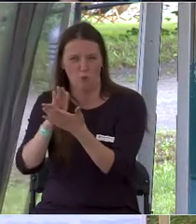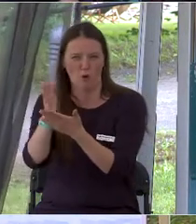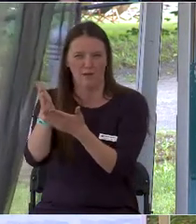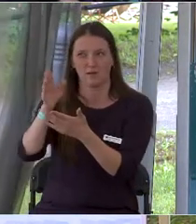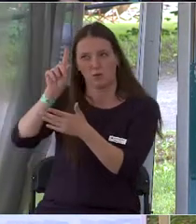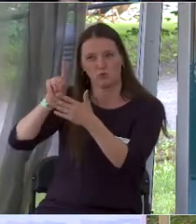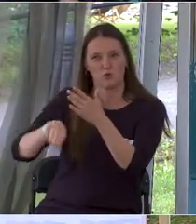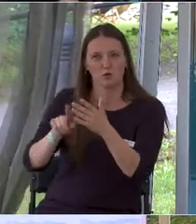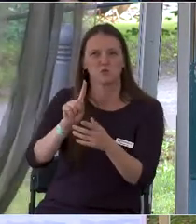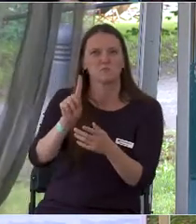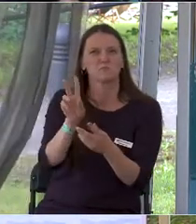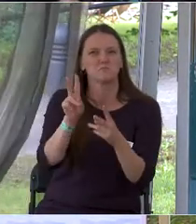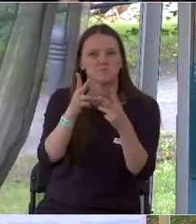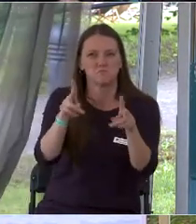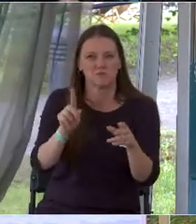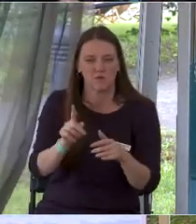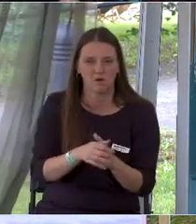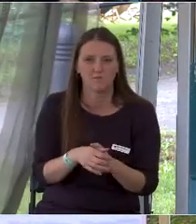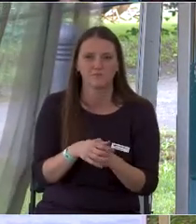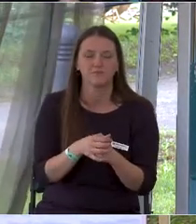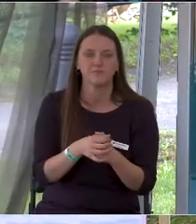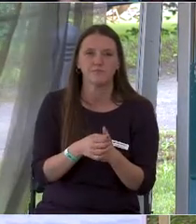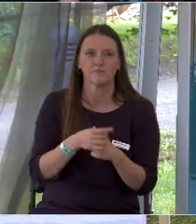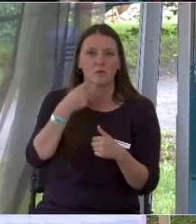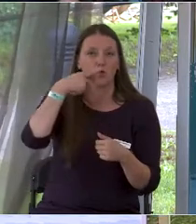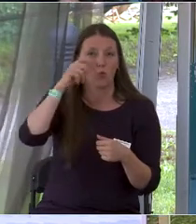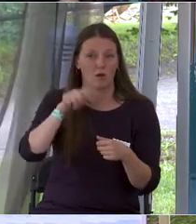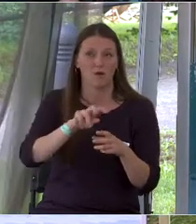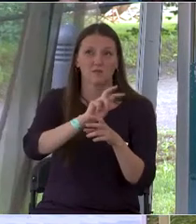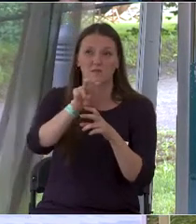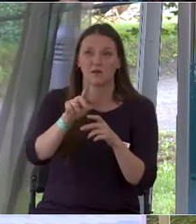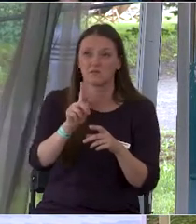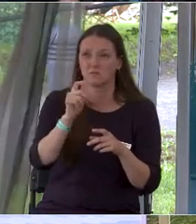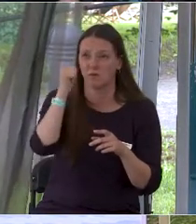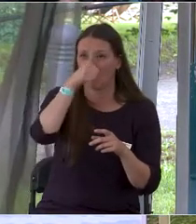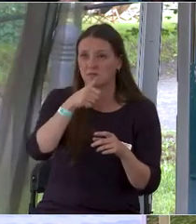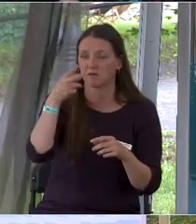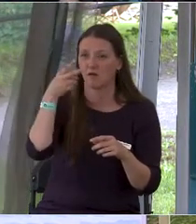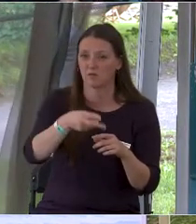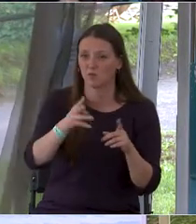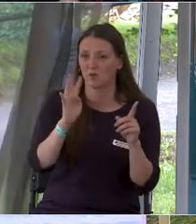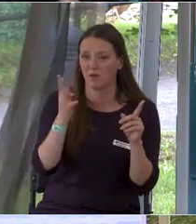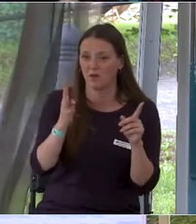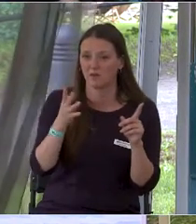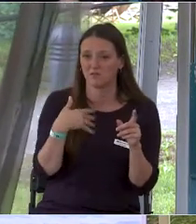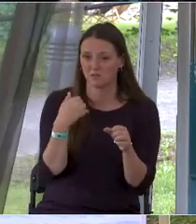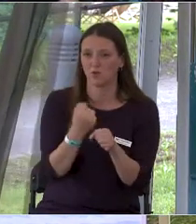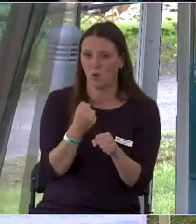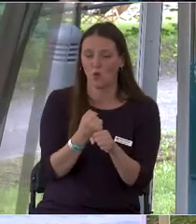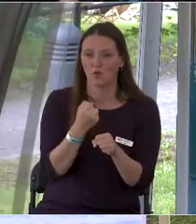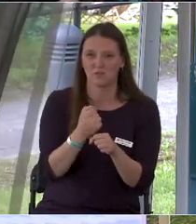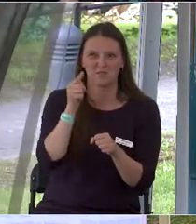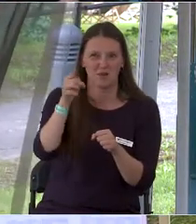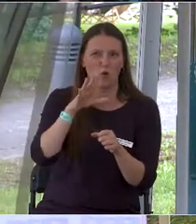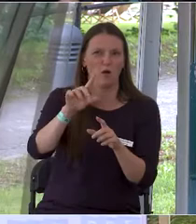society. Because what I noticed in Ukraine in 2014 when I went to extensively when another revolution